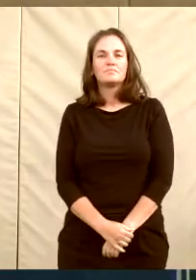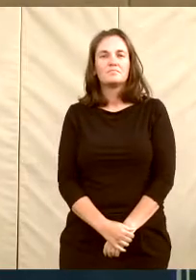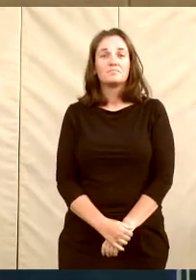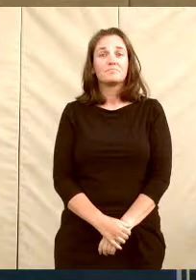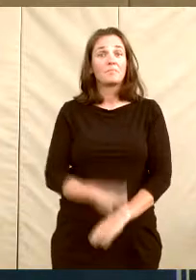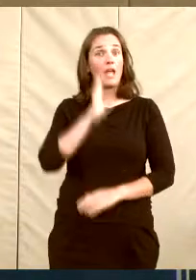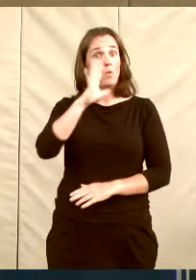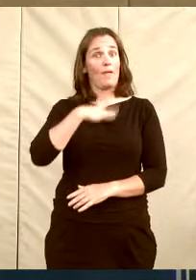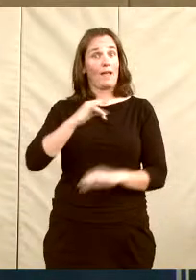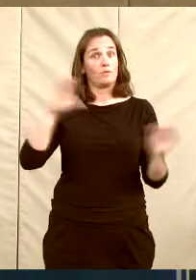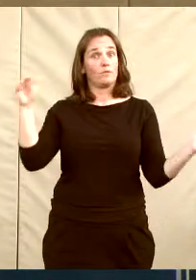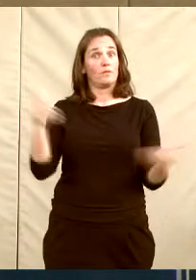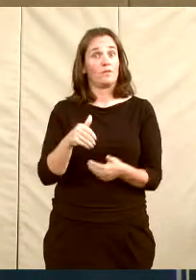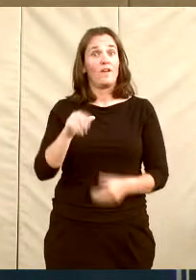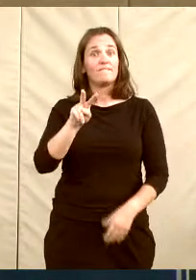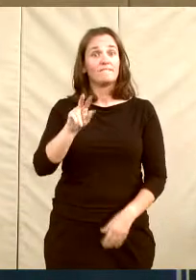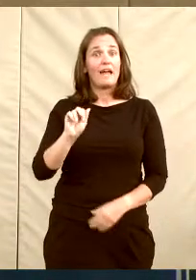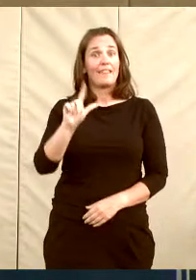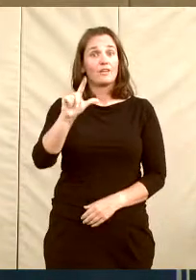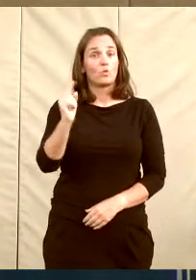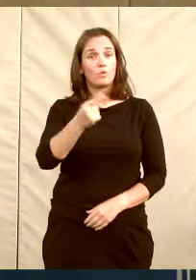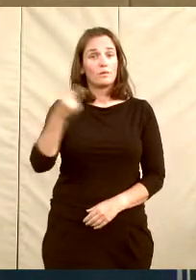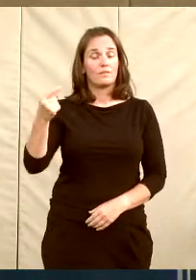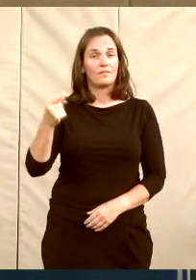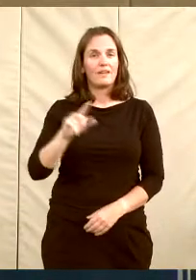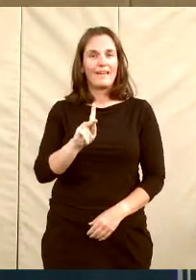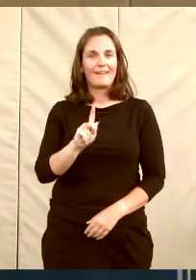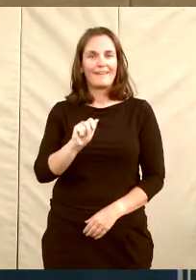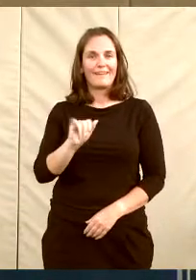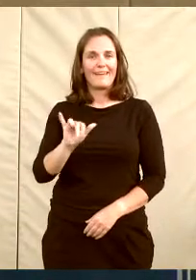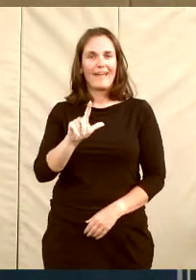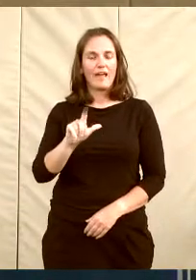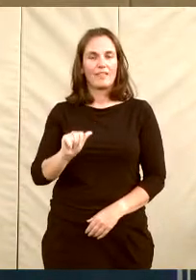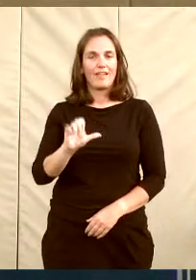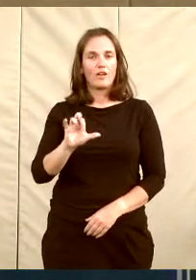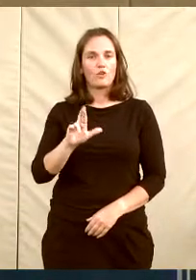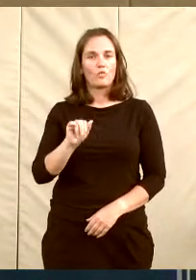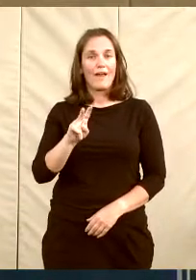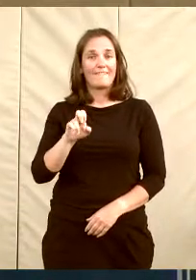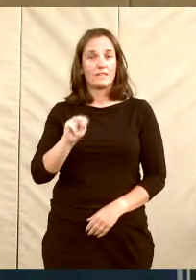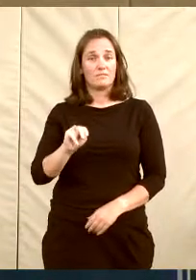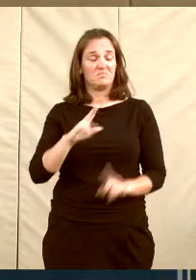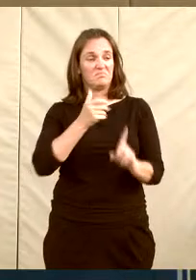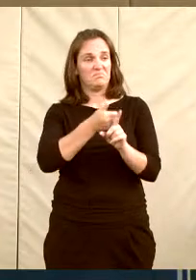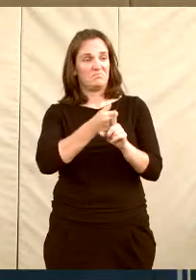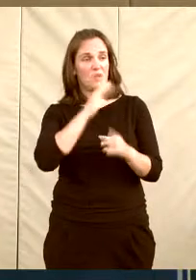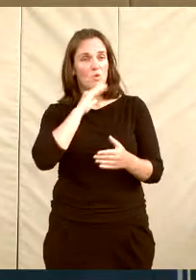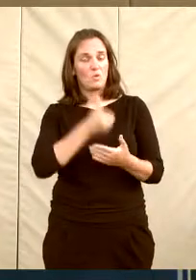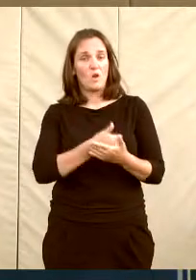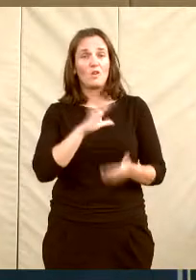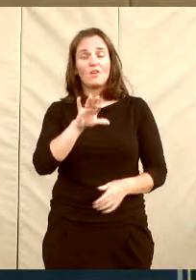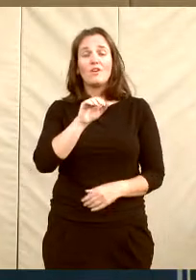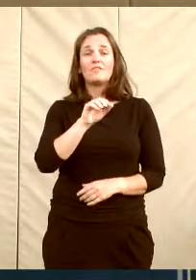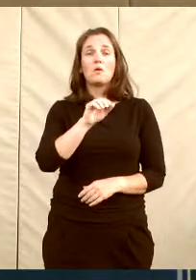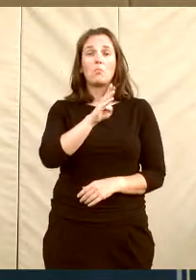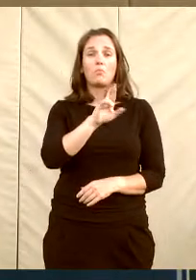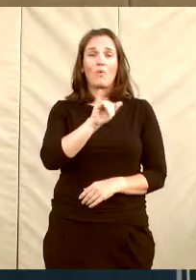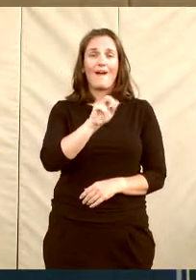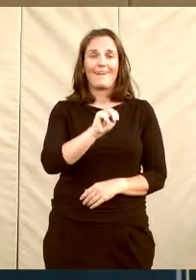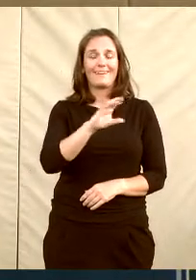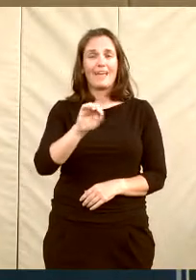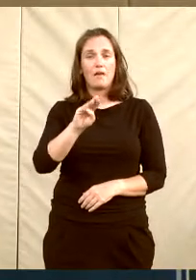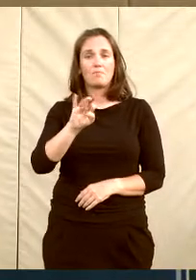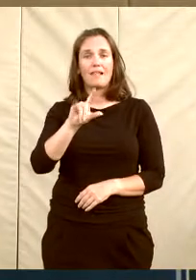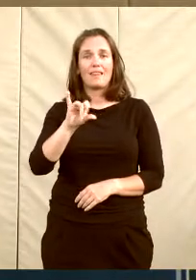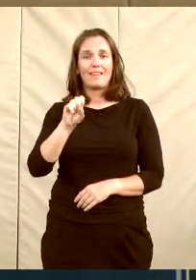I would like to introduce our valedictorian, Kayla Craven. Kayla is the daughter of Brian and Melissa Craven. Kayla will be attending